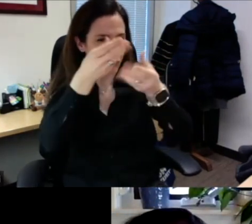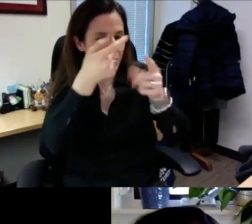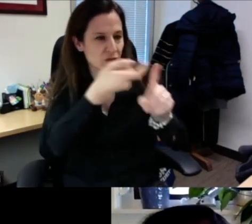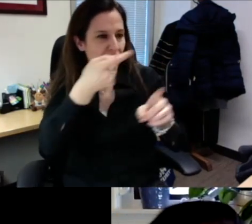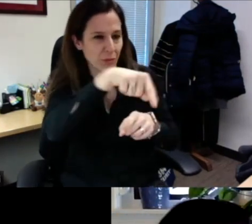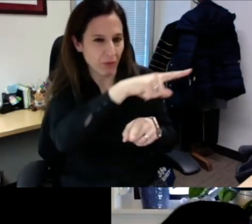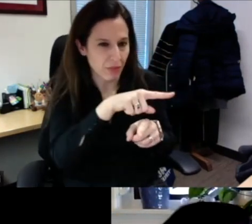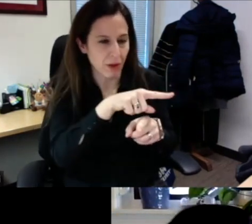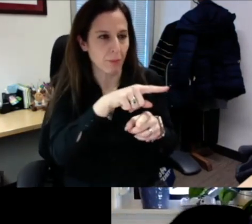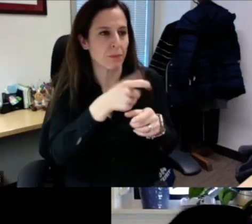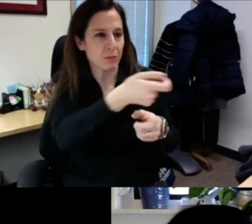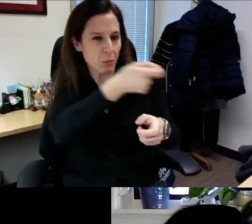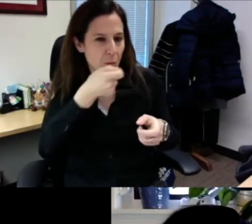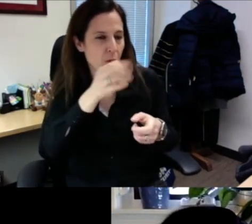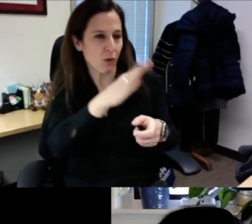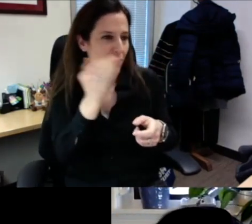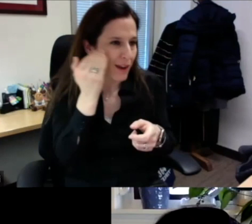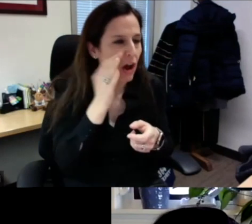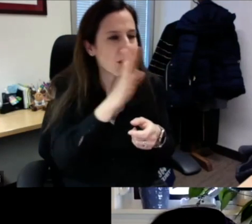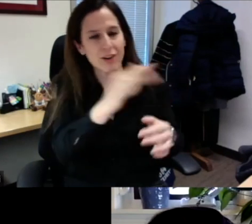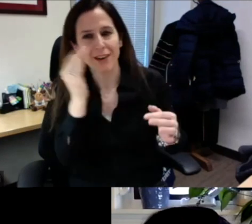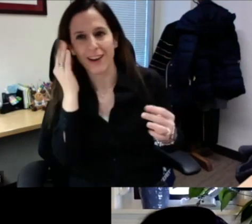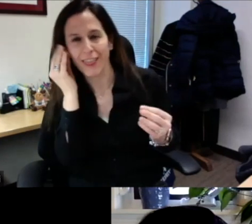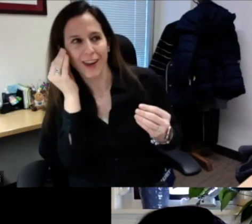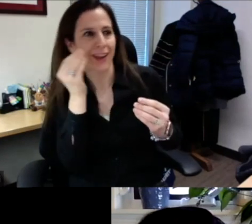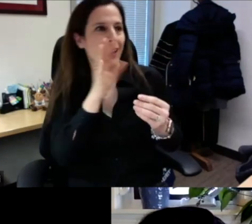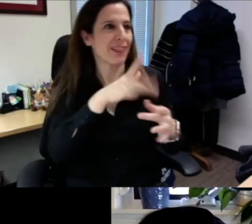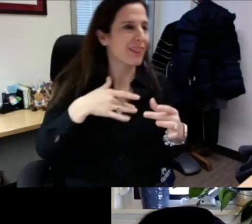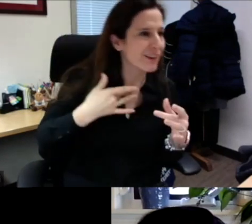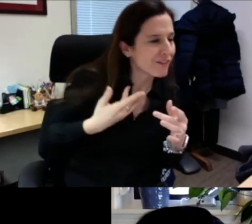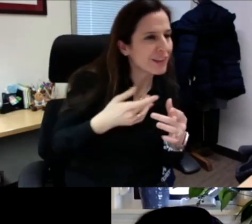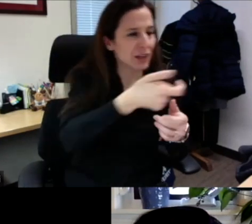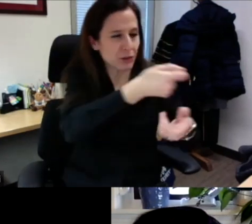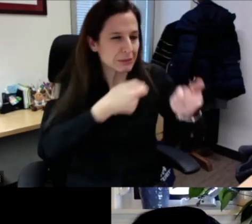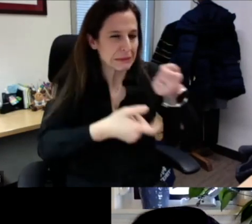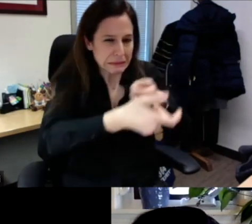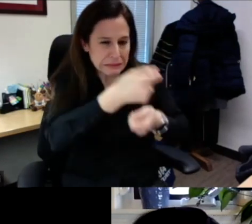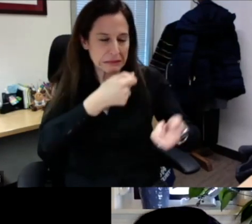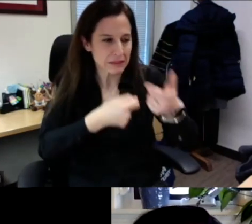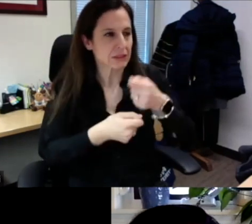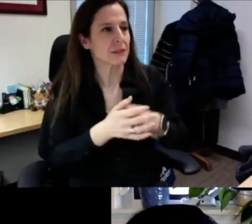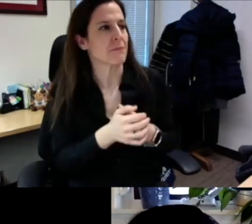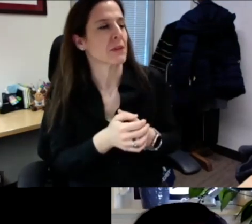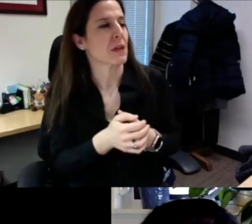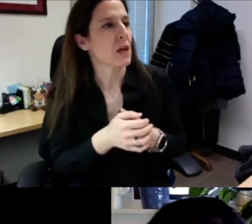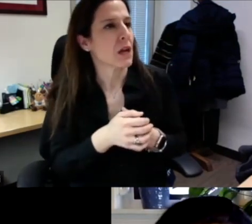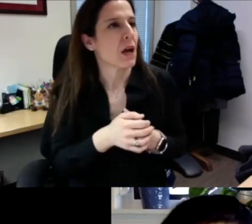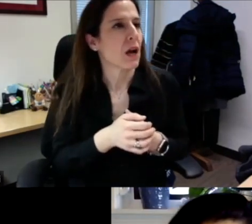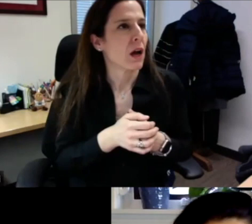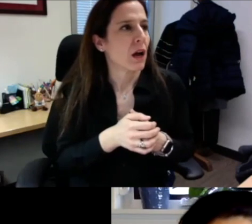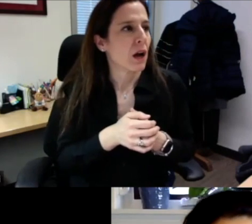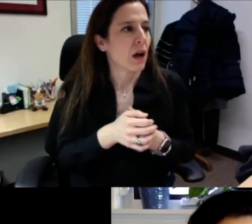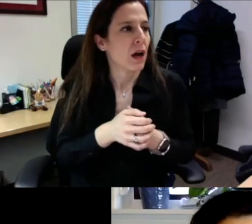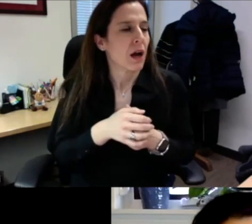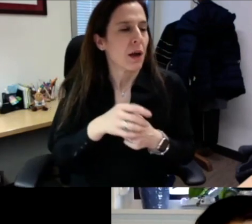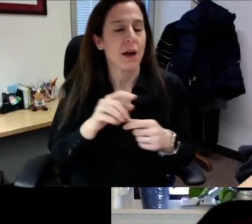to looking at the participants and, you know, recruiting their knowledge, their thinking, their feeling. You're really